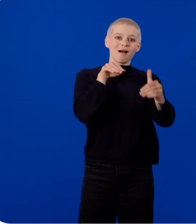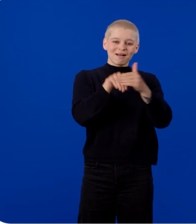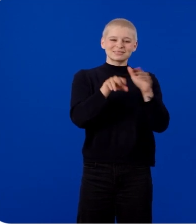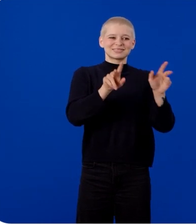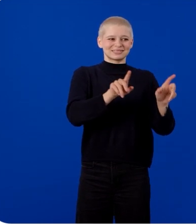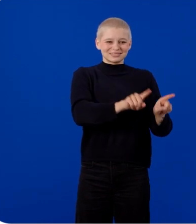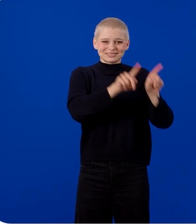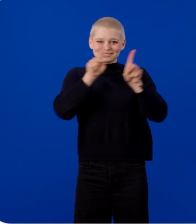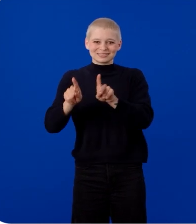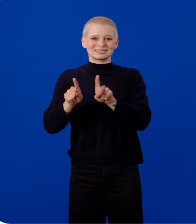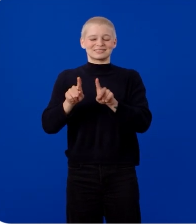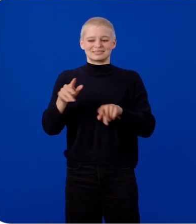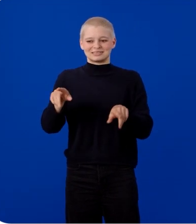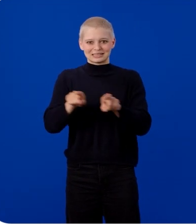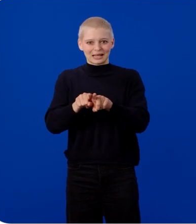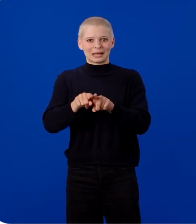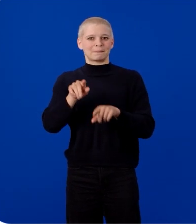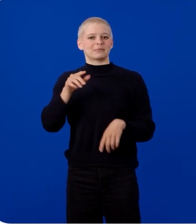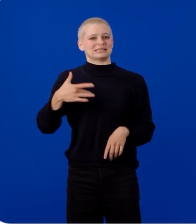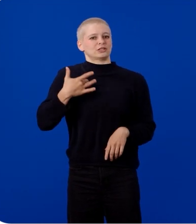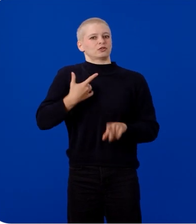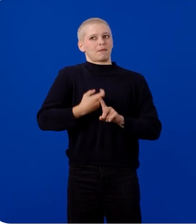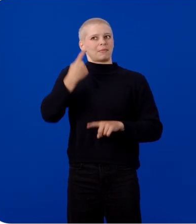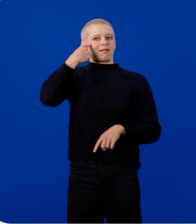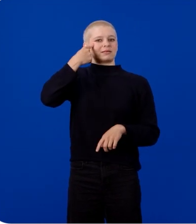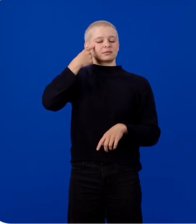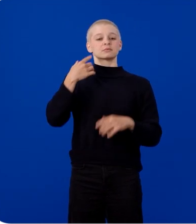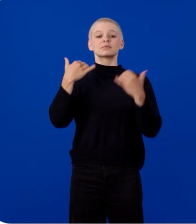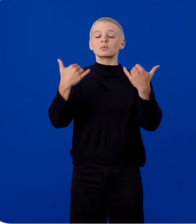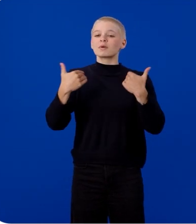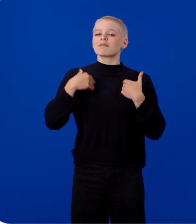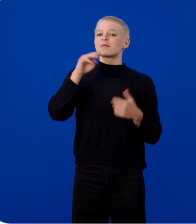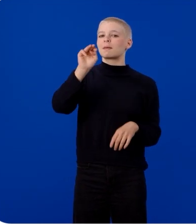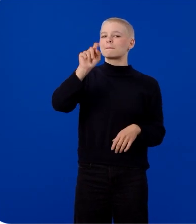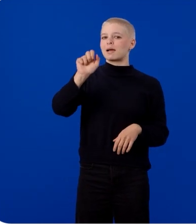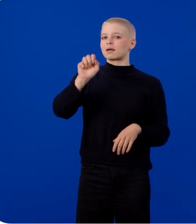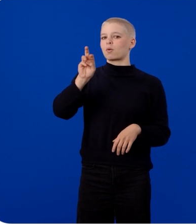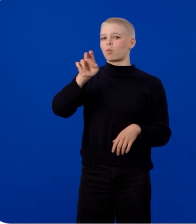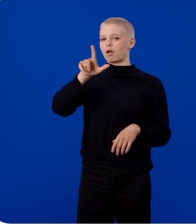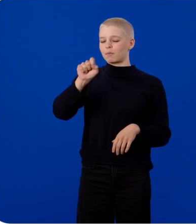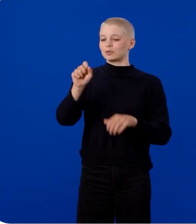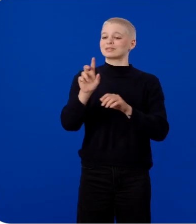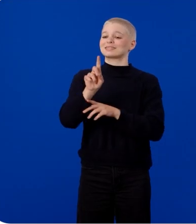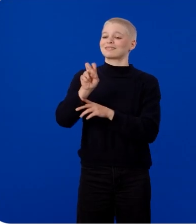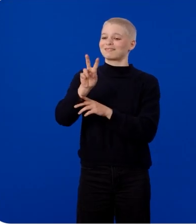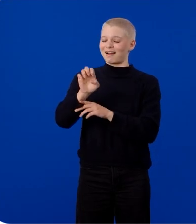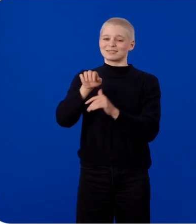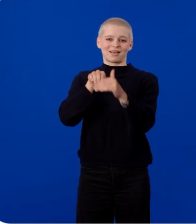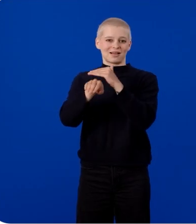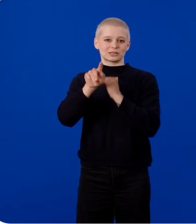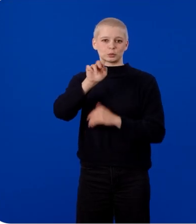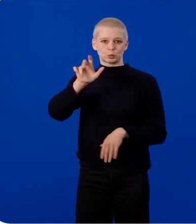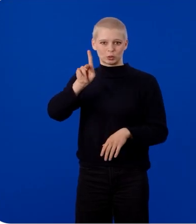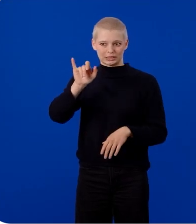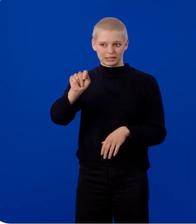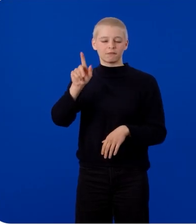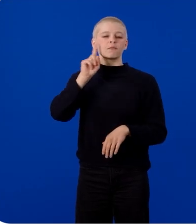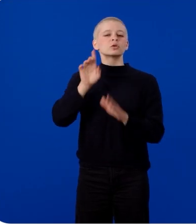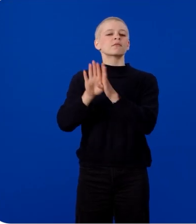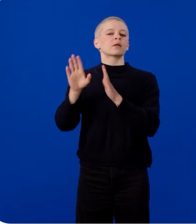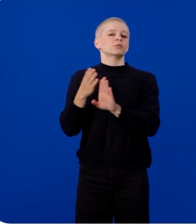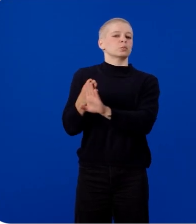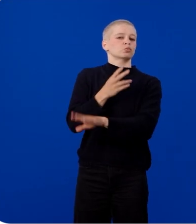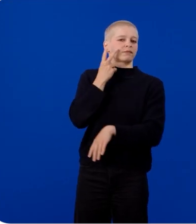glasses. We are announcing the release of Meta Wearables Device Access Toolkit in developer preview. This new